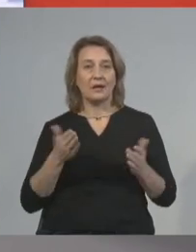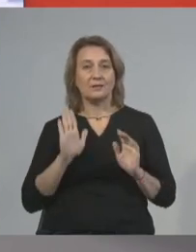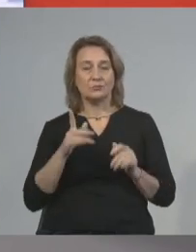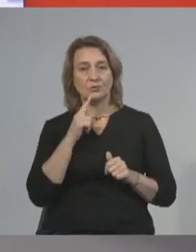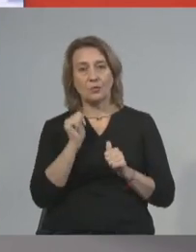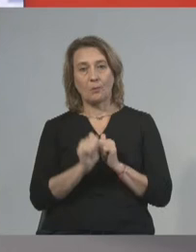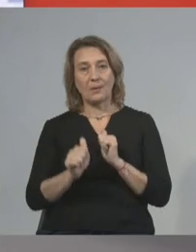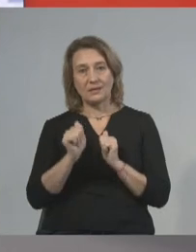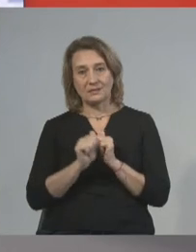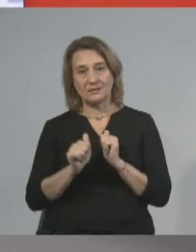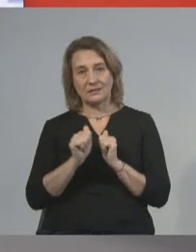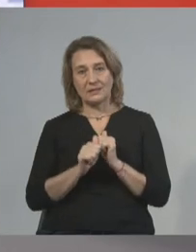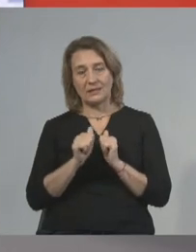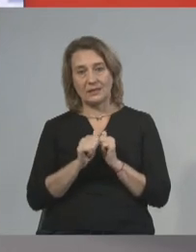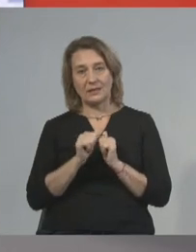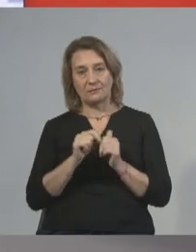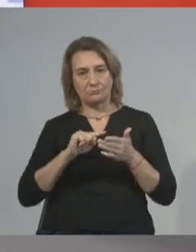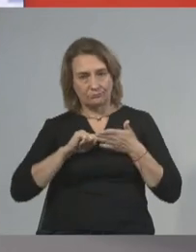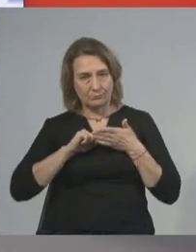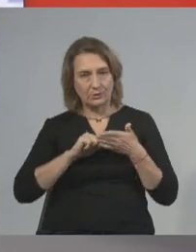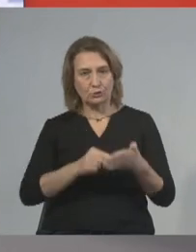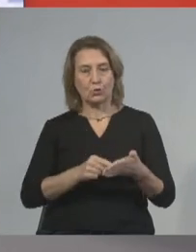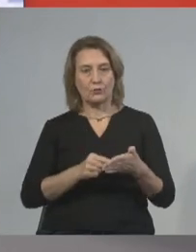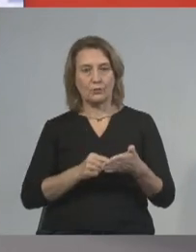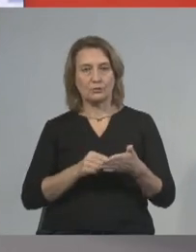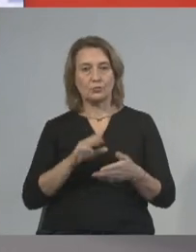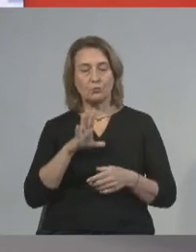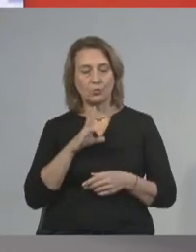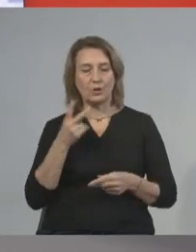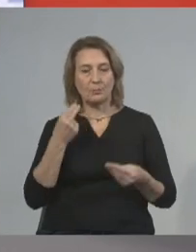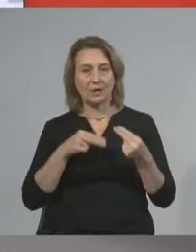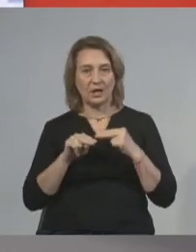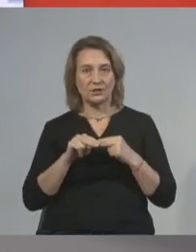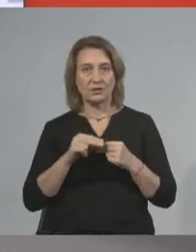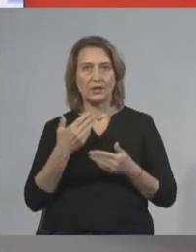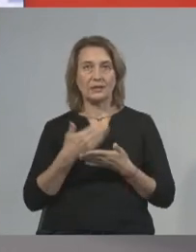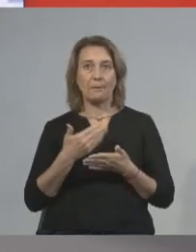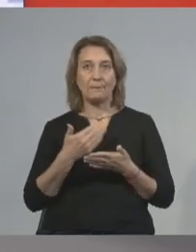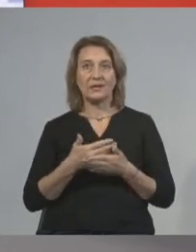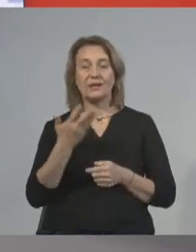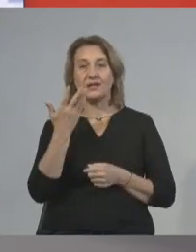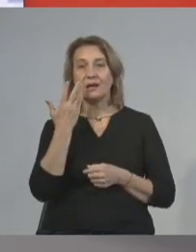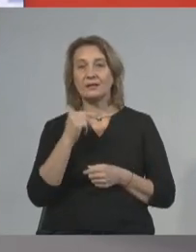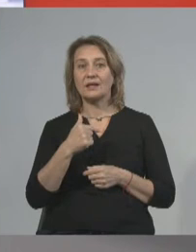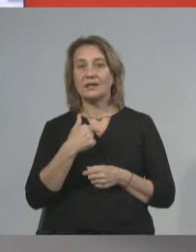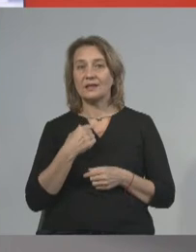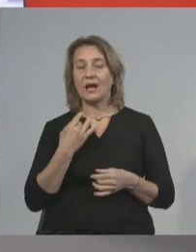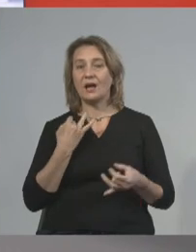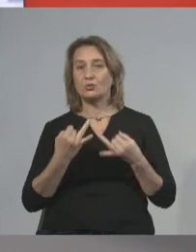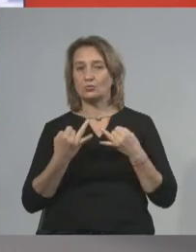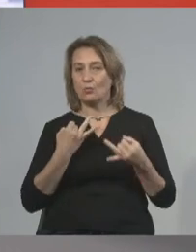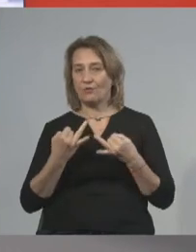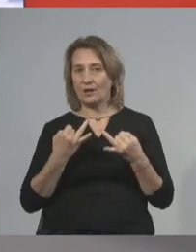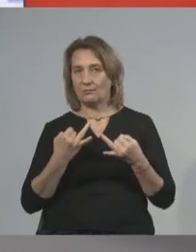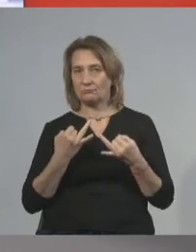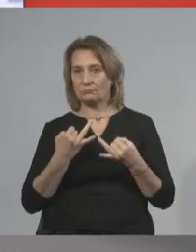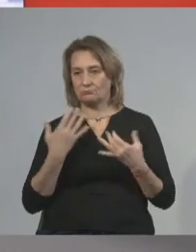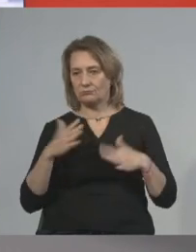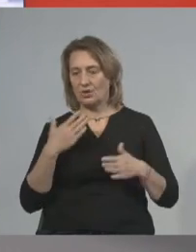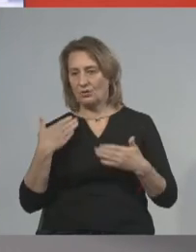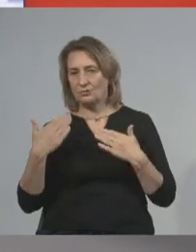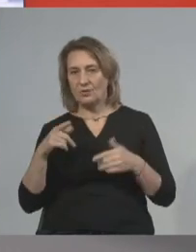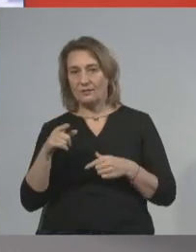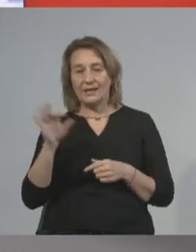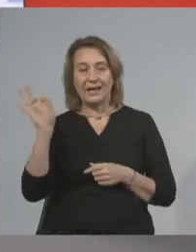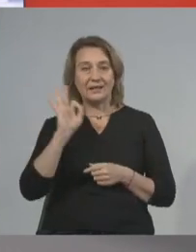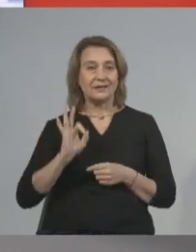them so people supported them uh to become better and to provide better news when